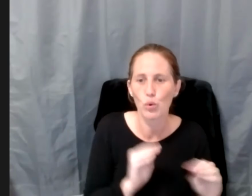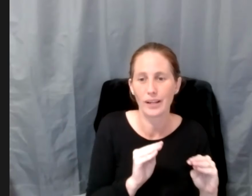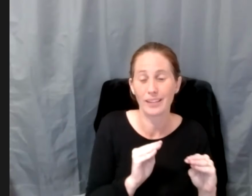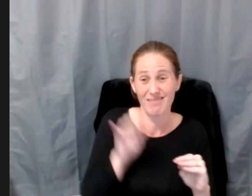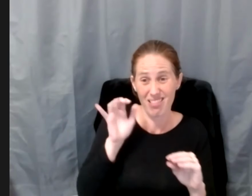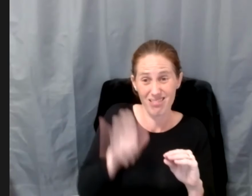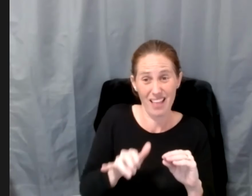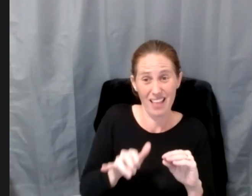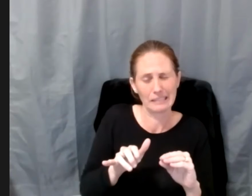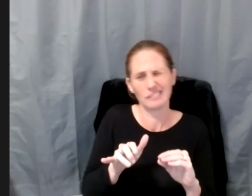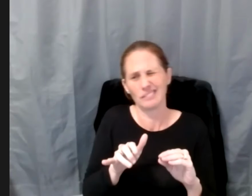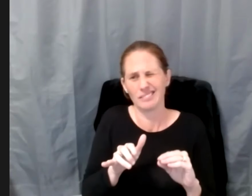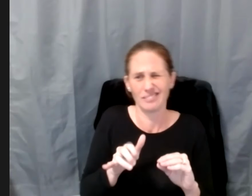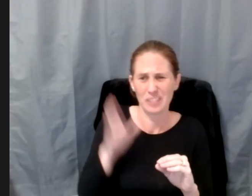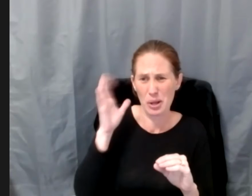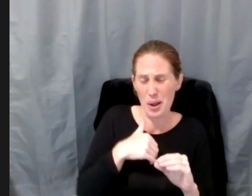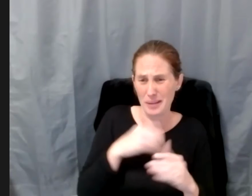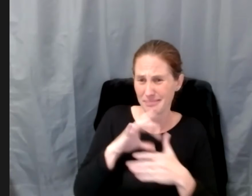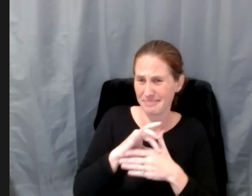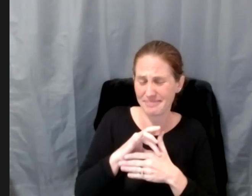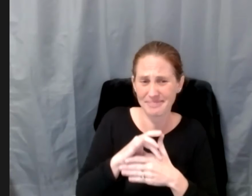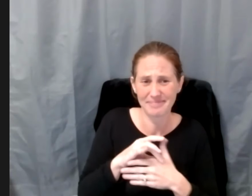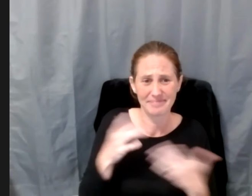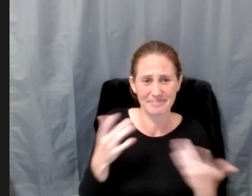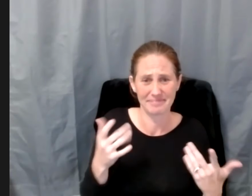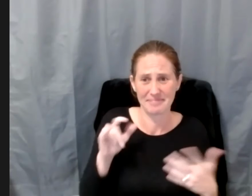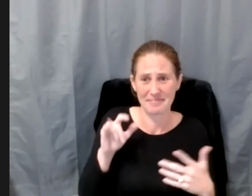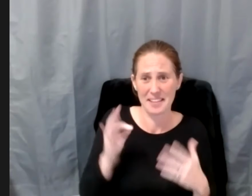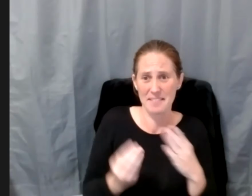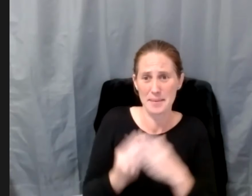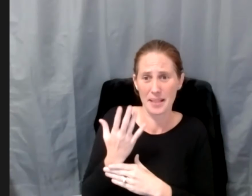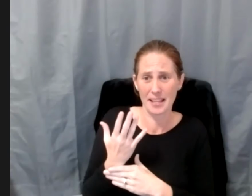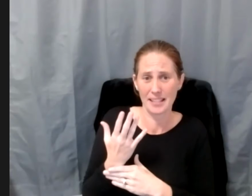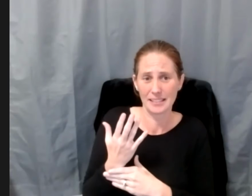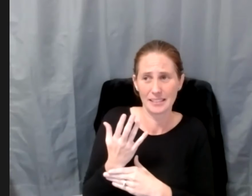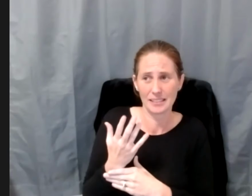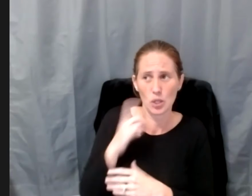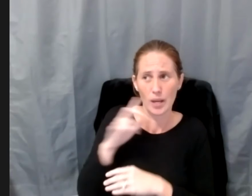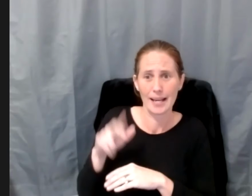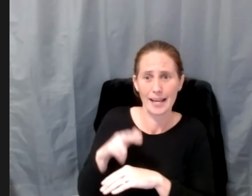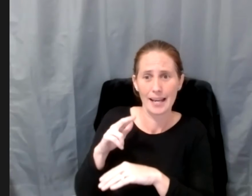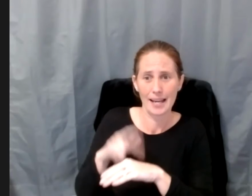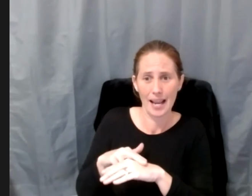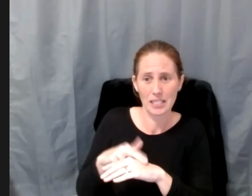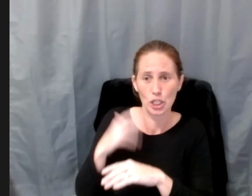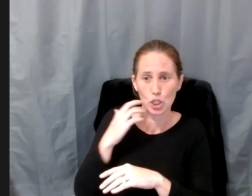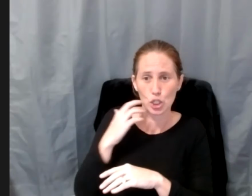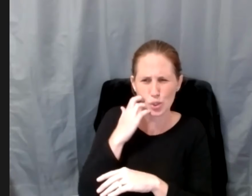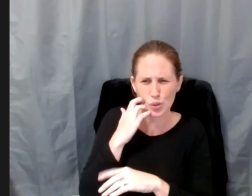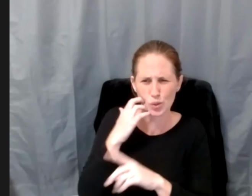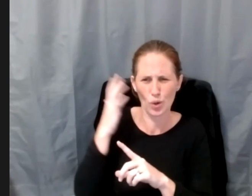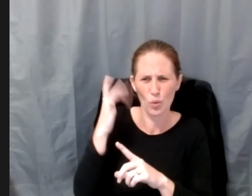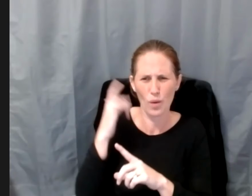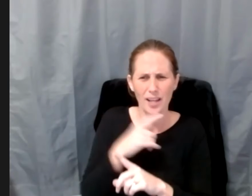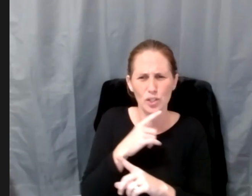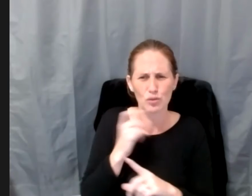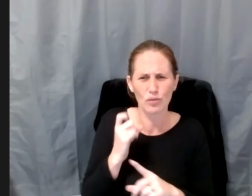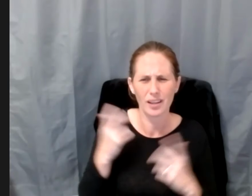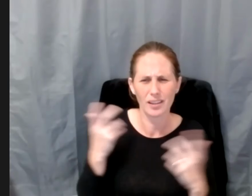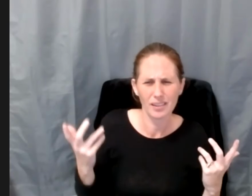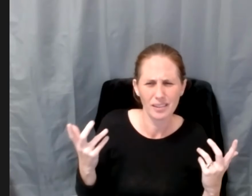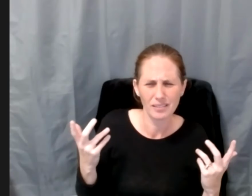that is a bit of an odd context because, um, if the plant was naturally chewed, why would you dry it? So it